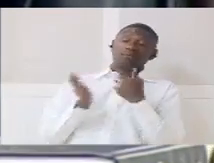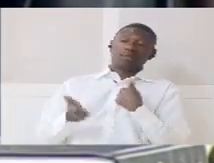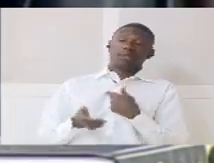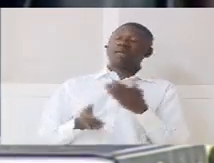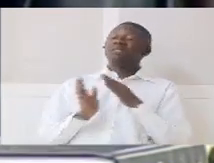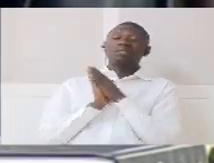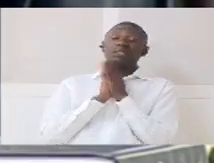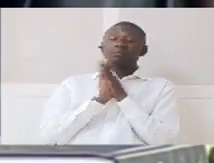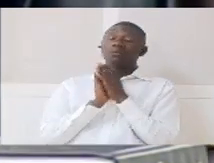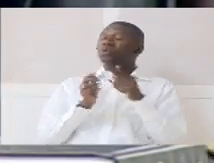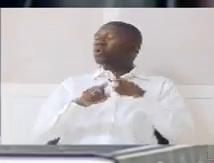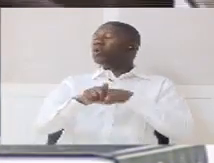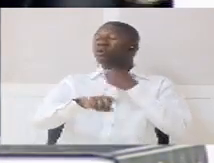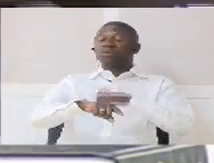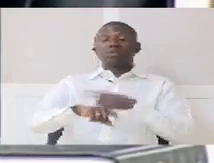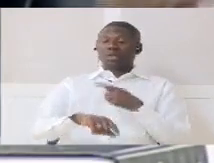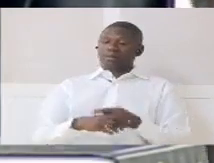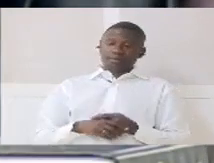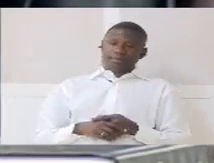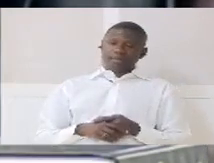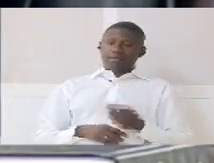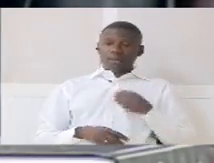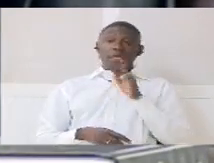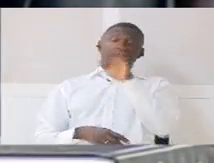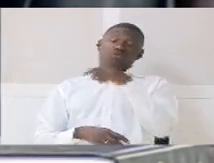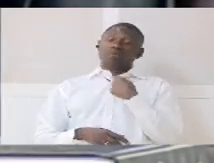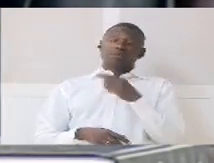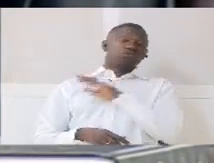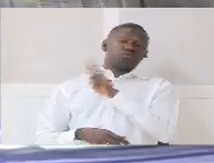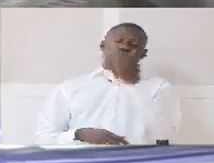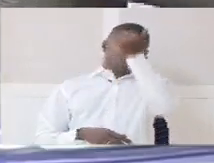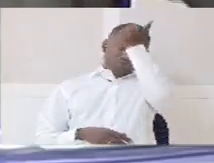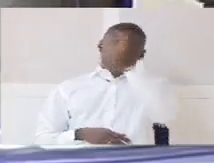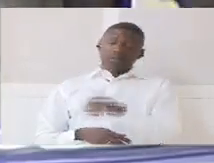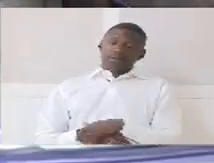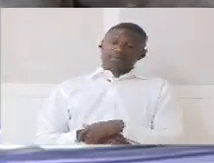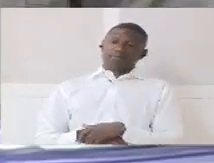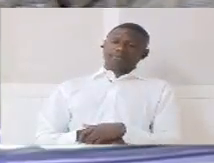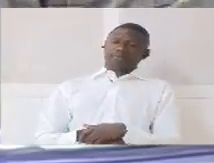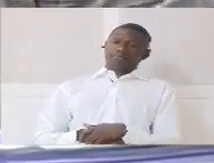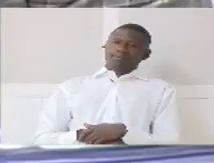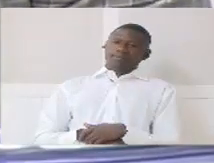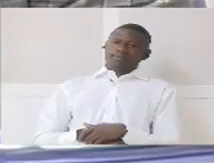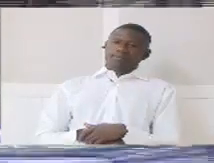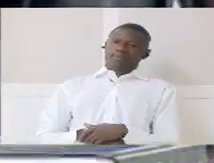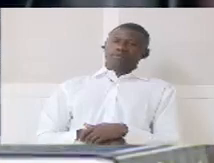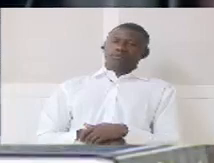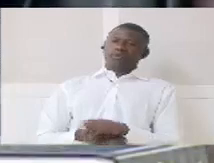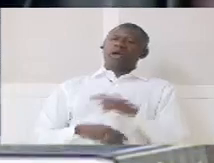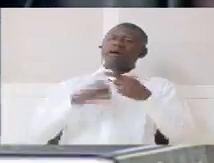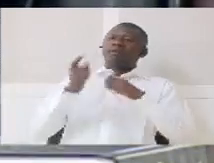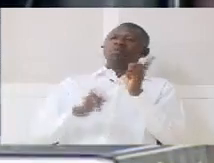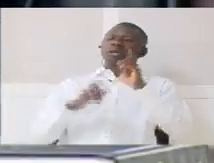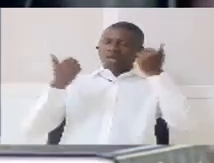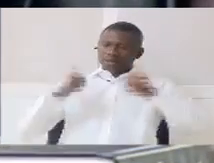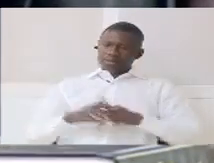challenging me for stupid. A long time. I'm not stupid. I know what I'm telling you. I told him, don't tell me. But ultimately what happened, what decision was taken? So,